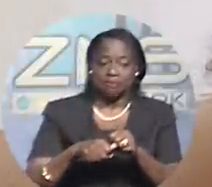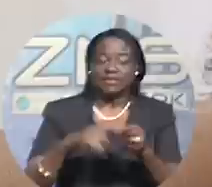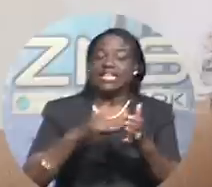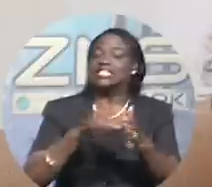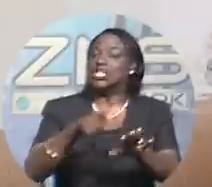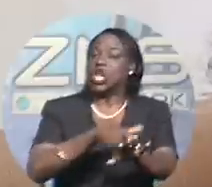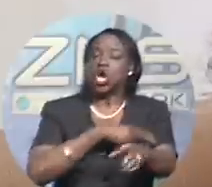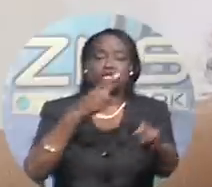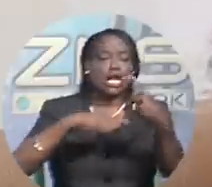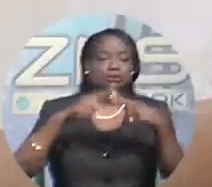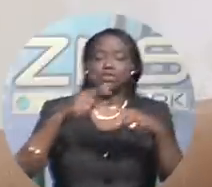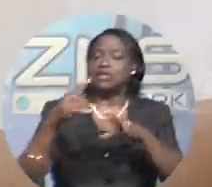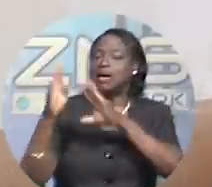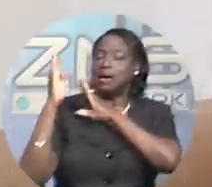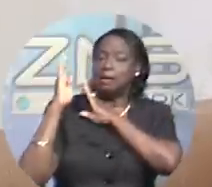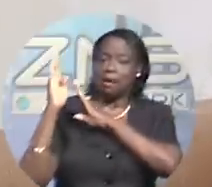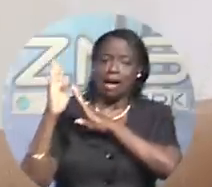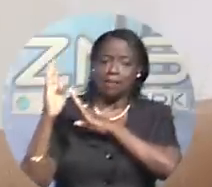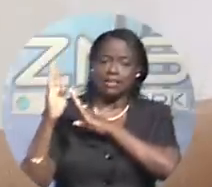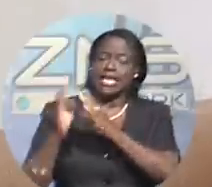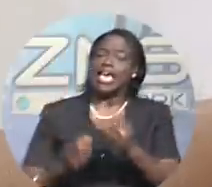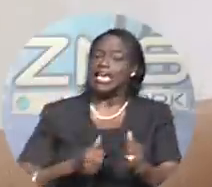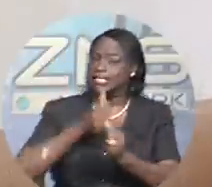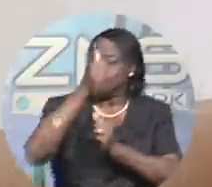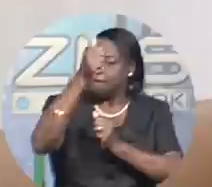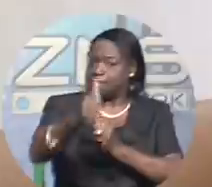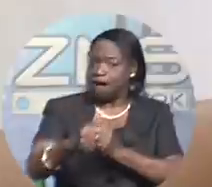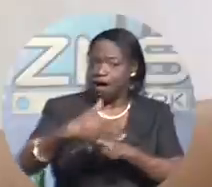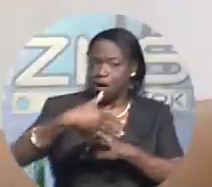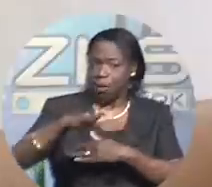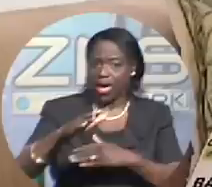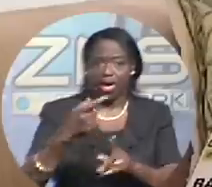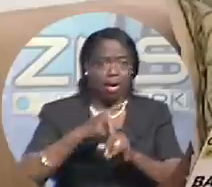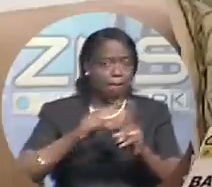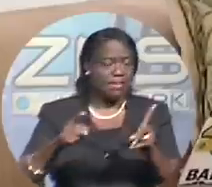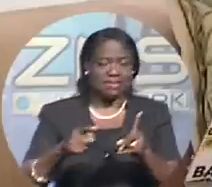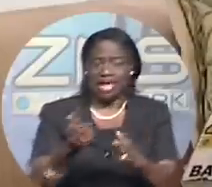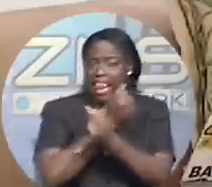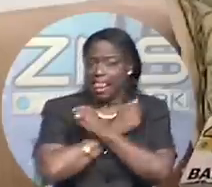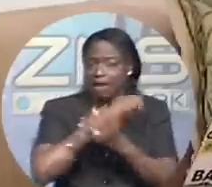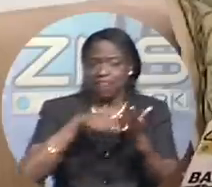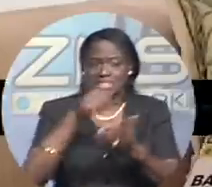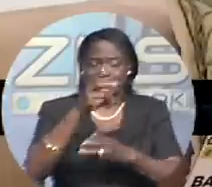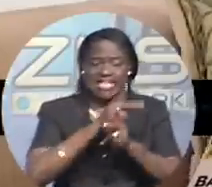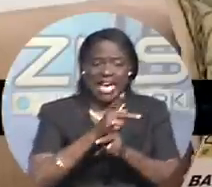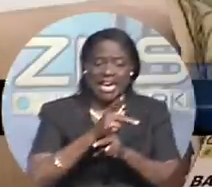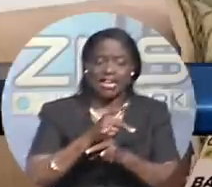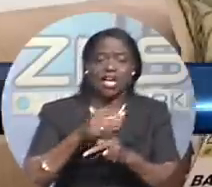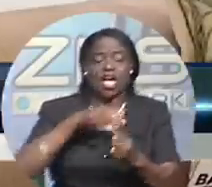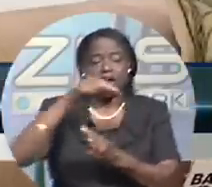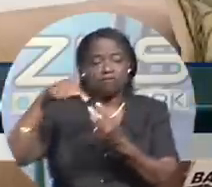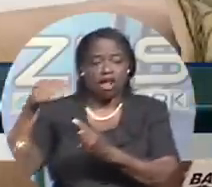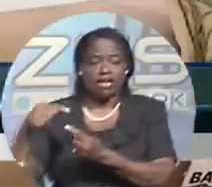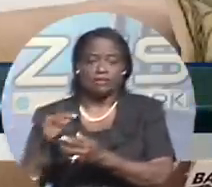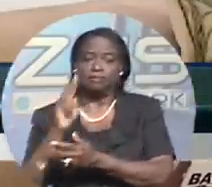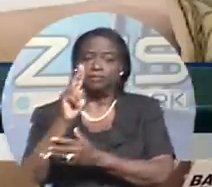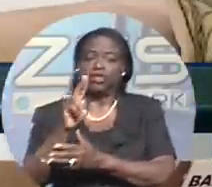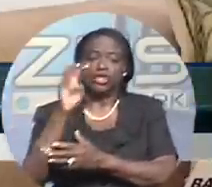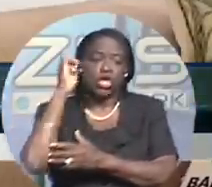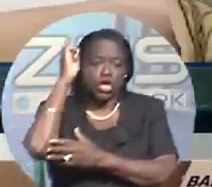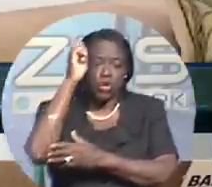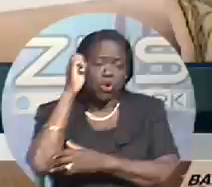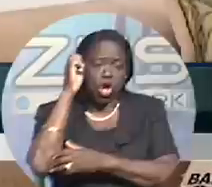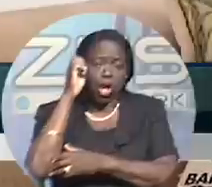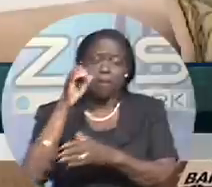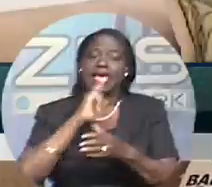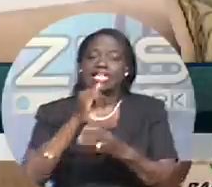come to the Bahamas. It's a bit far away, but they love this type of travel. Europe is a really important market for the Ministry of